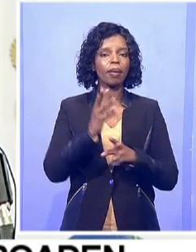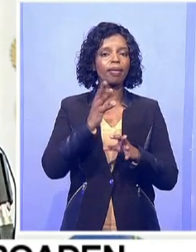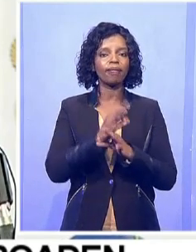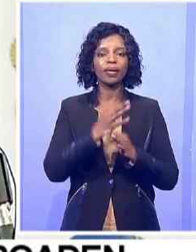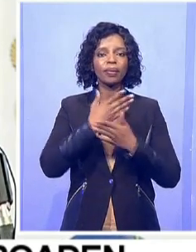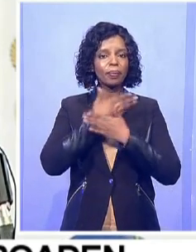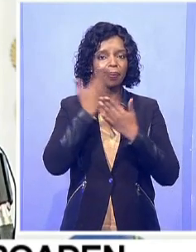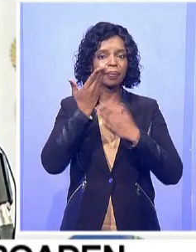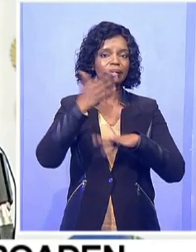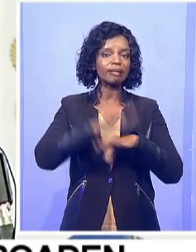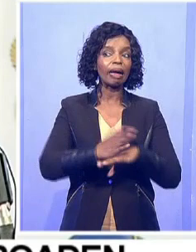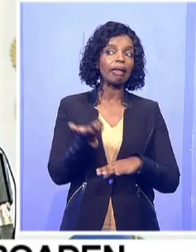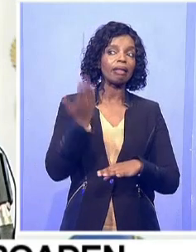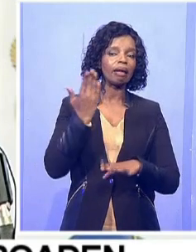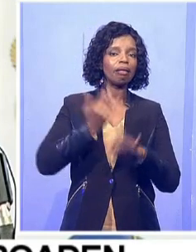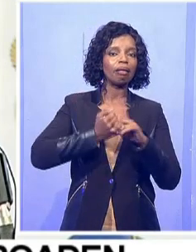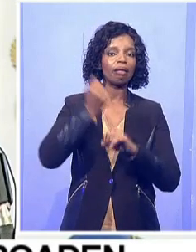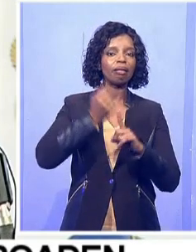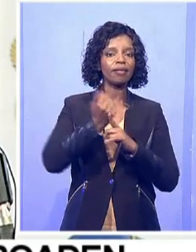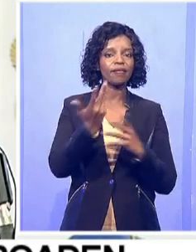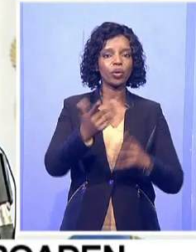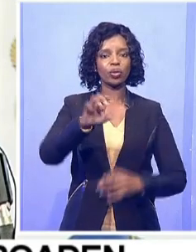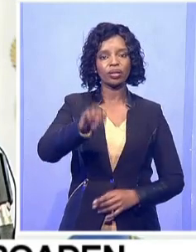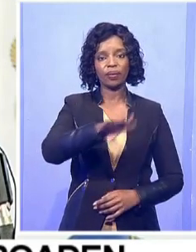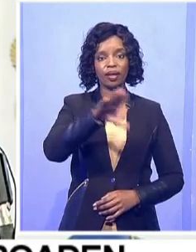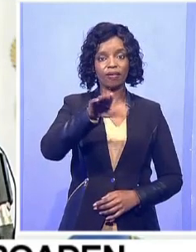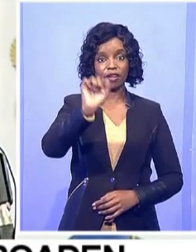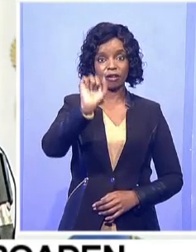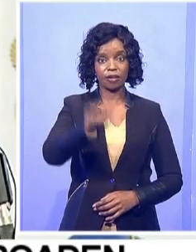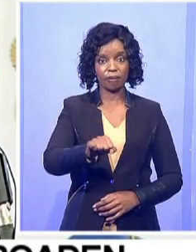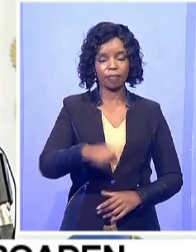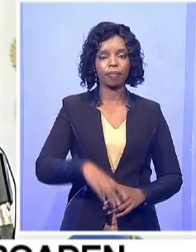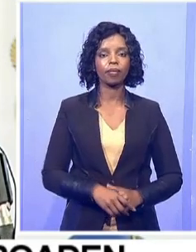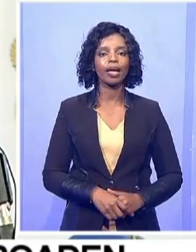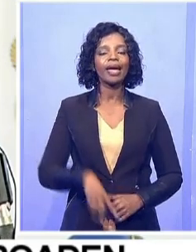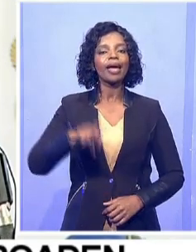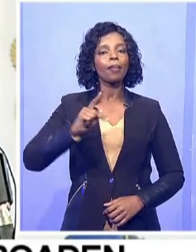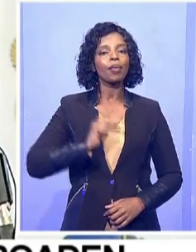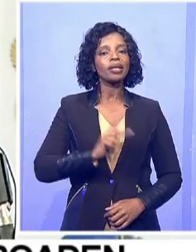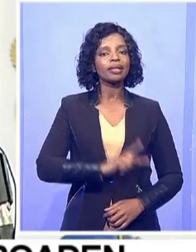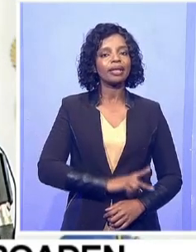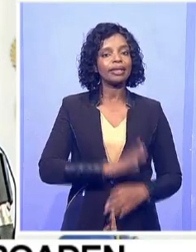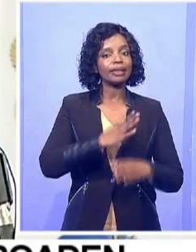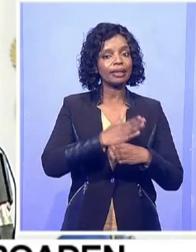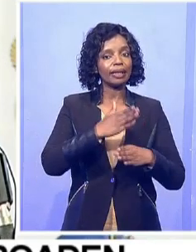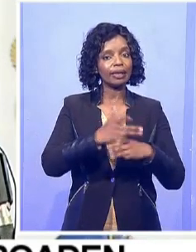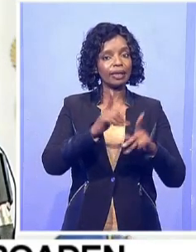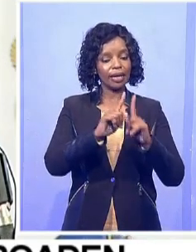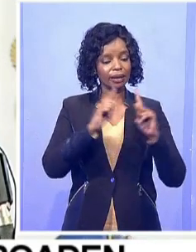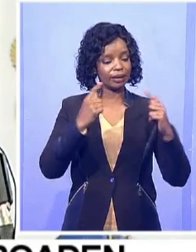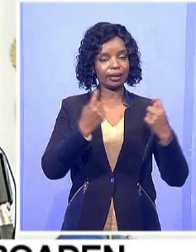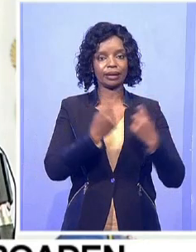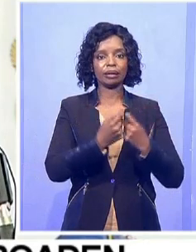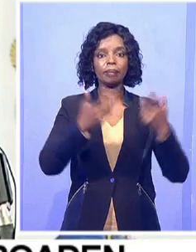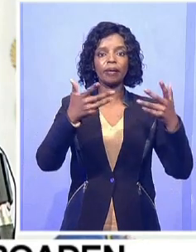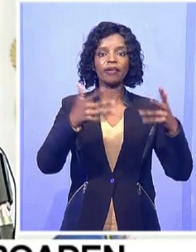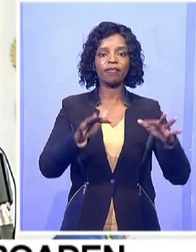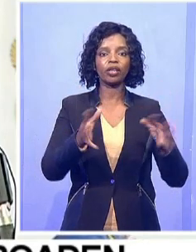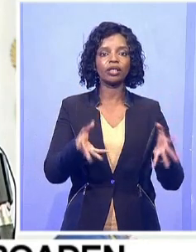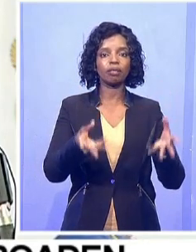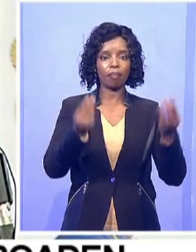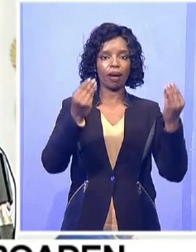Incidentally, the Presidential Task Team has also received a letter about this same